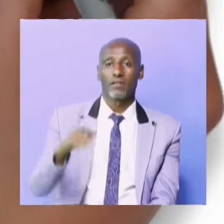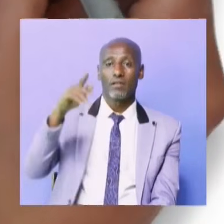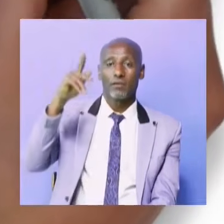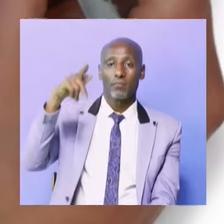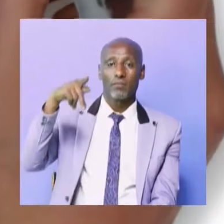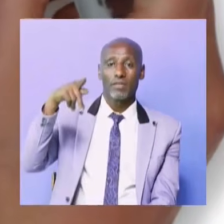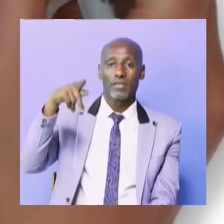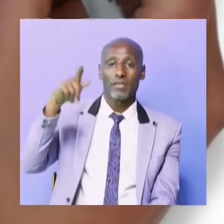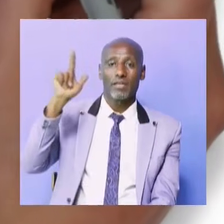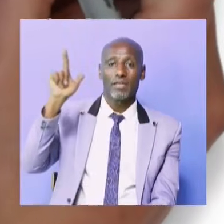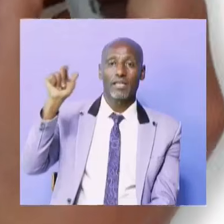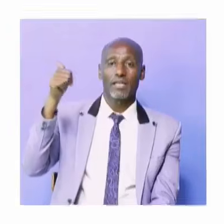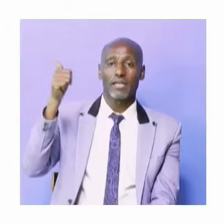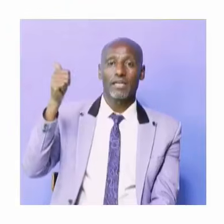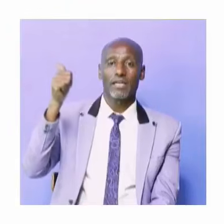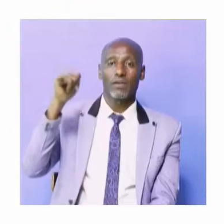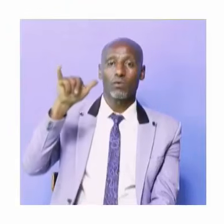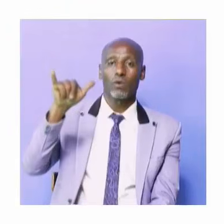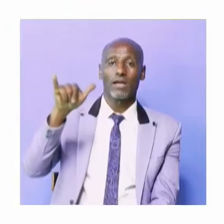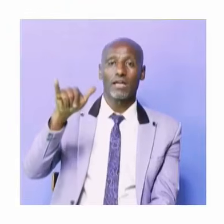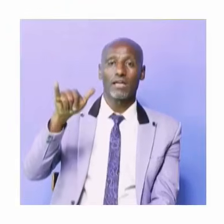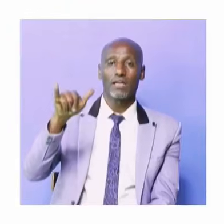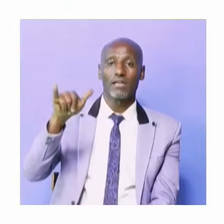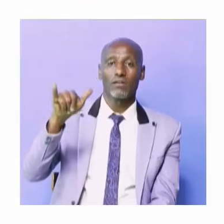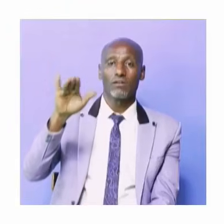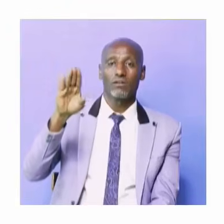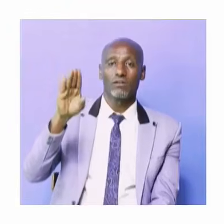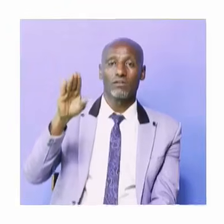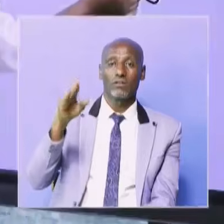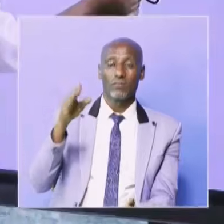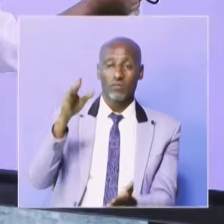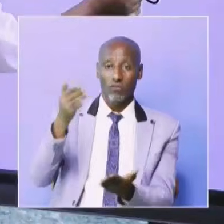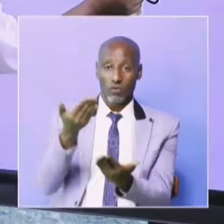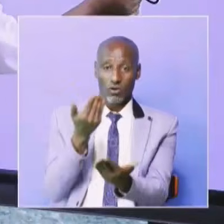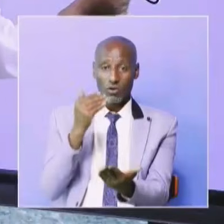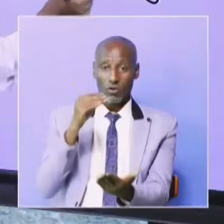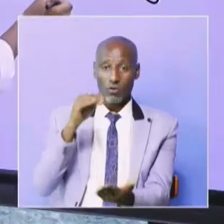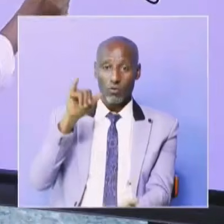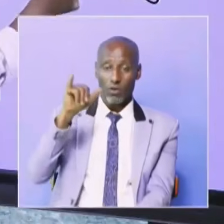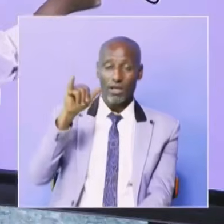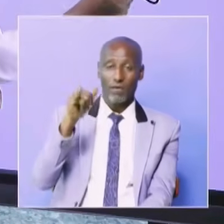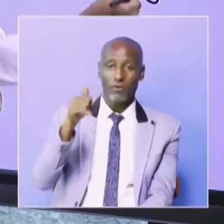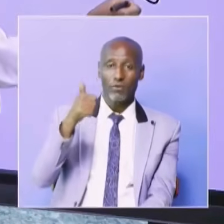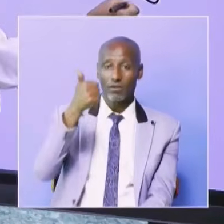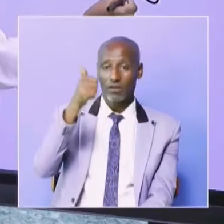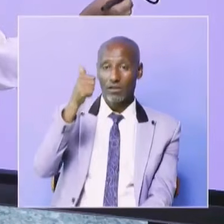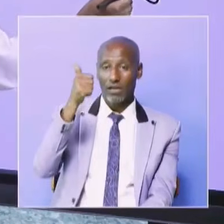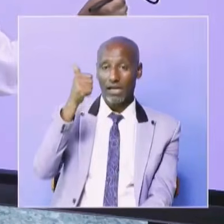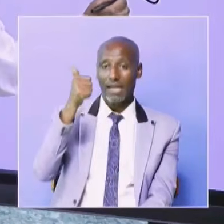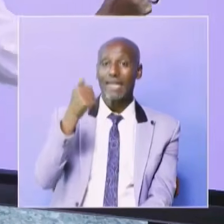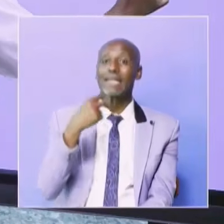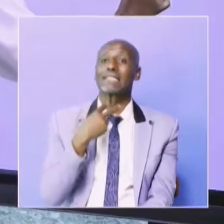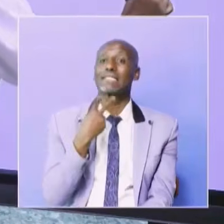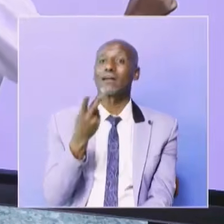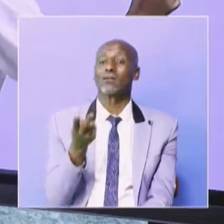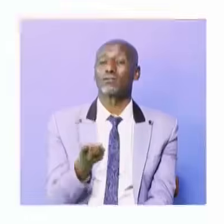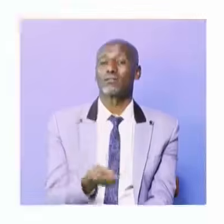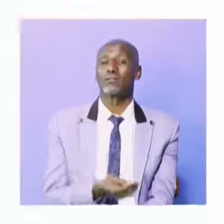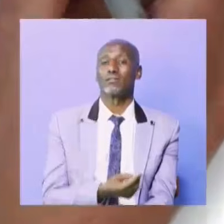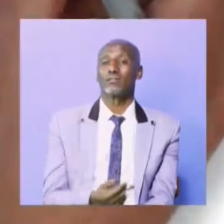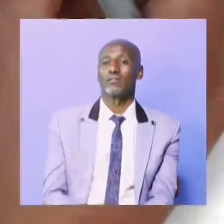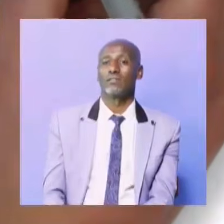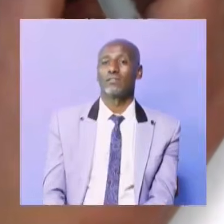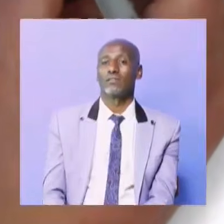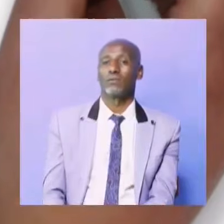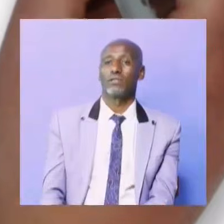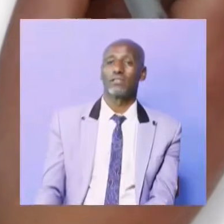yeah? Play, we have Y here, but before Y we have what? A or A sound, yes? So how